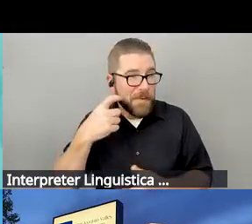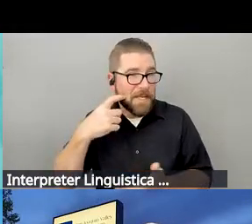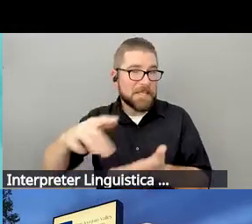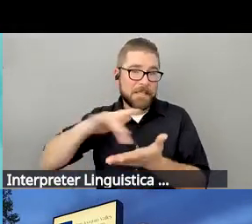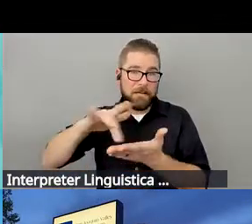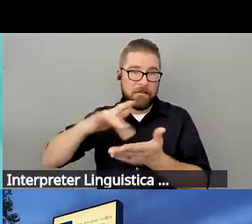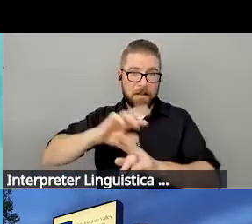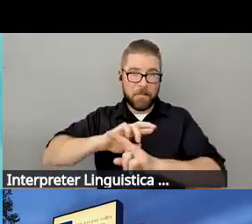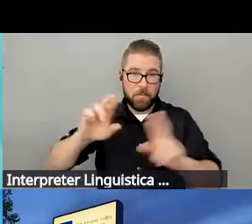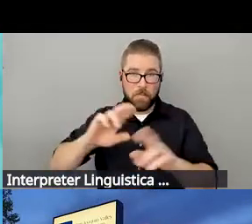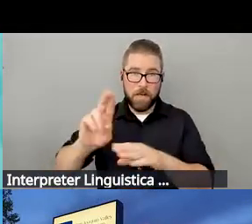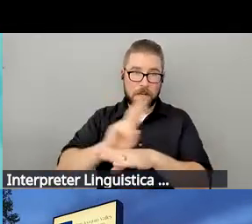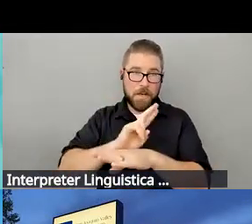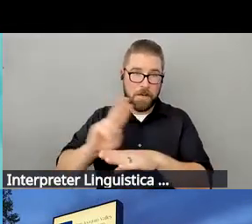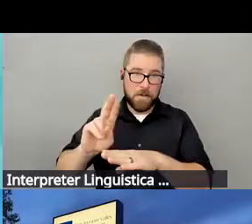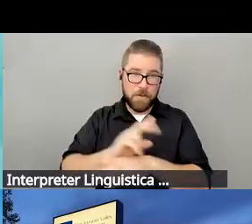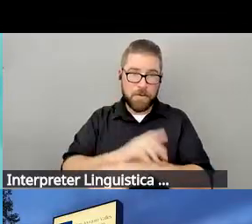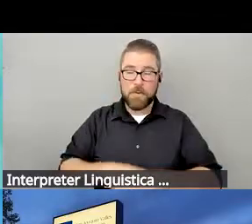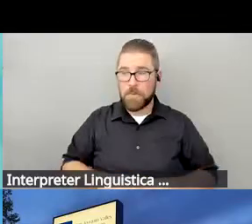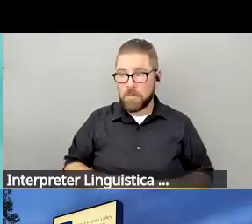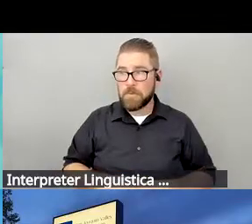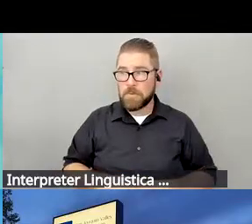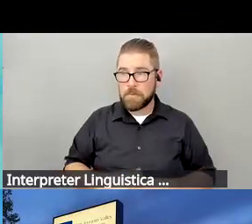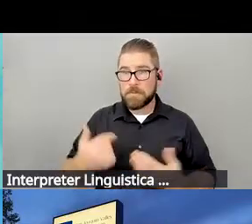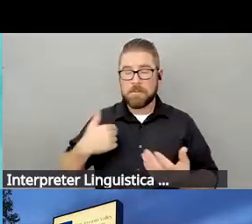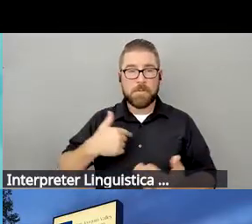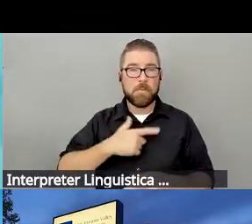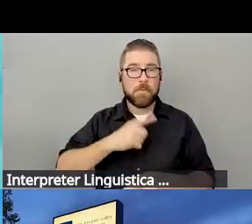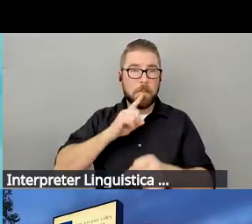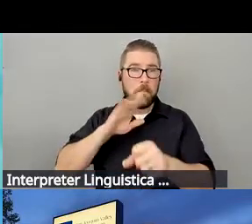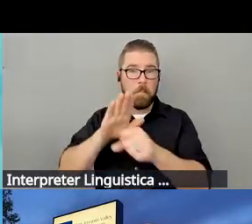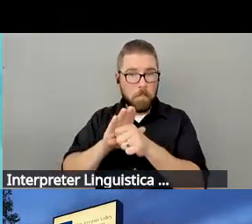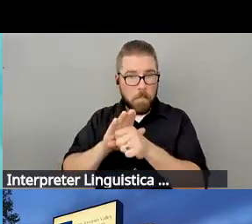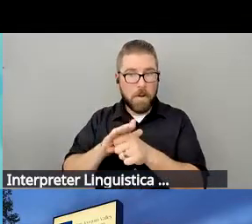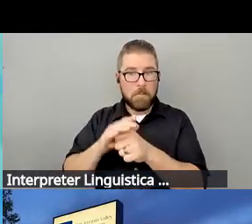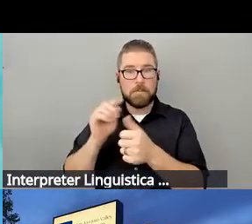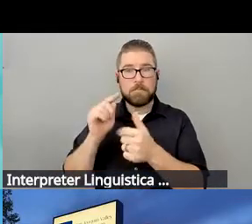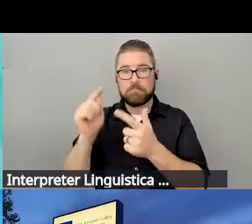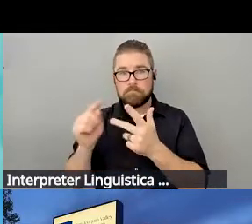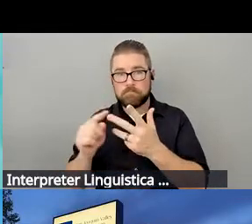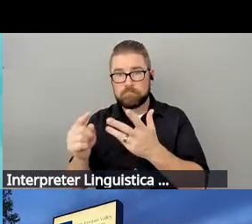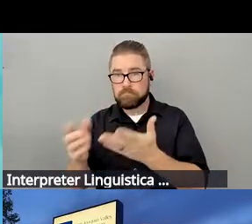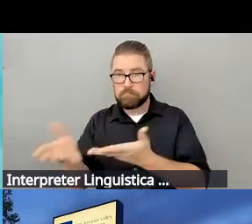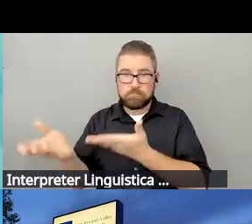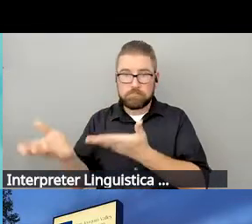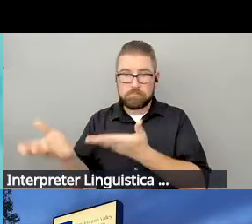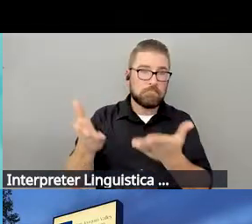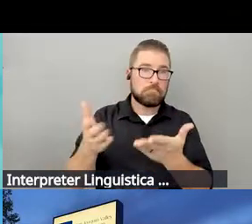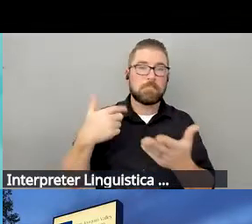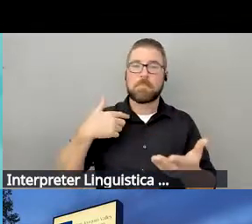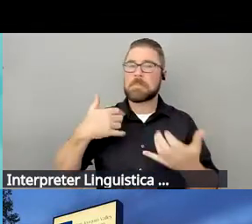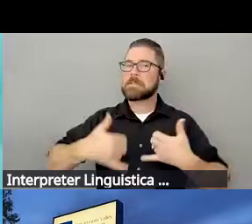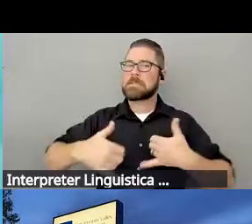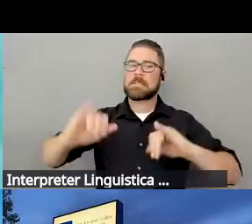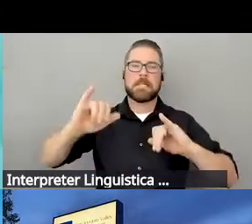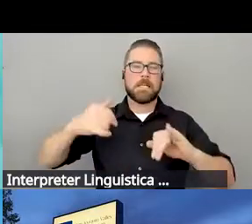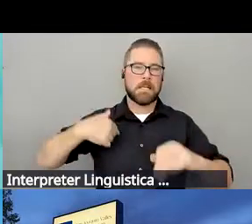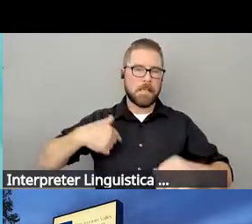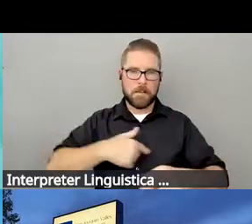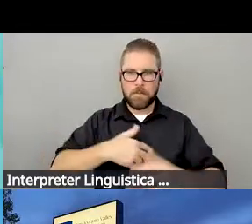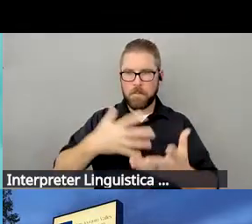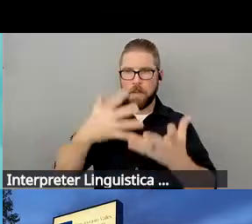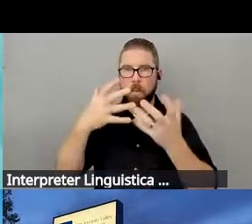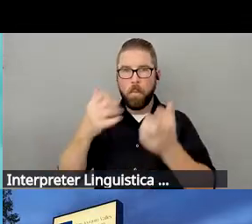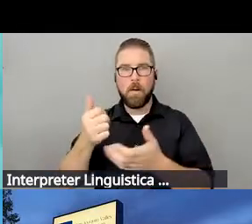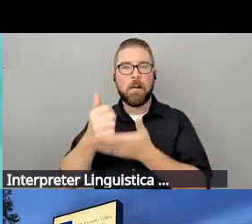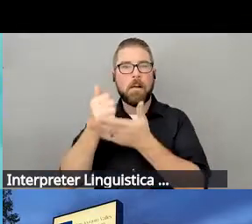that's, for the commitments that we've made in the SERP, we are still interested in helping the committee finish out those as best we can.